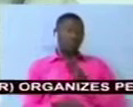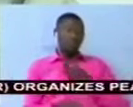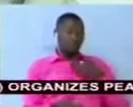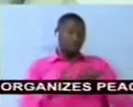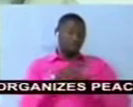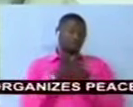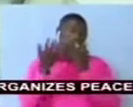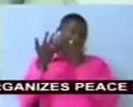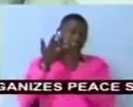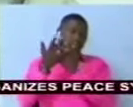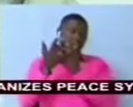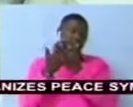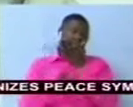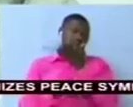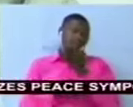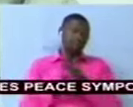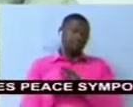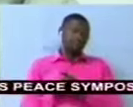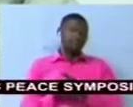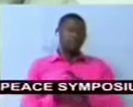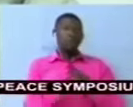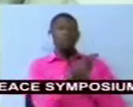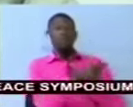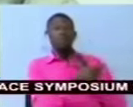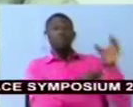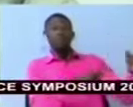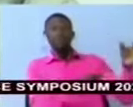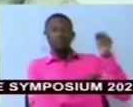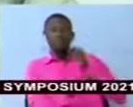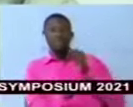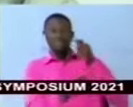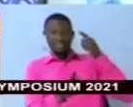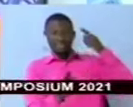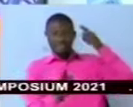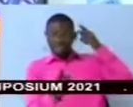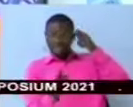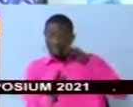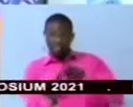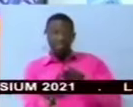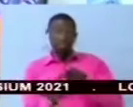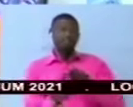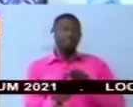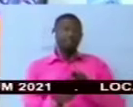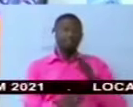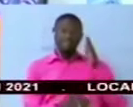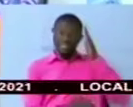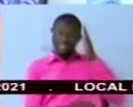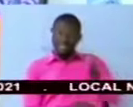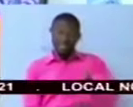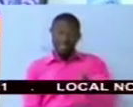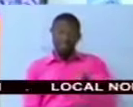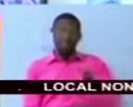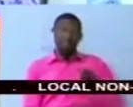cell mom lañ ko indi direct he was brought direct yobbu